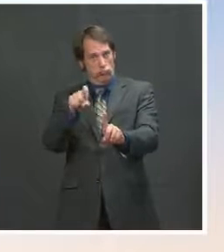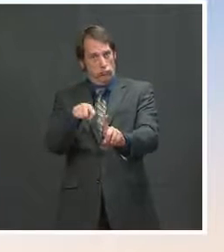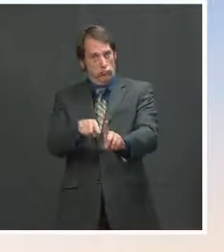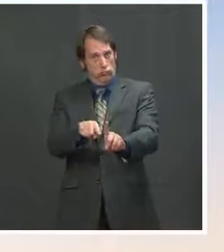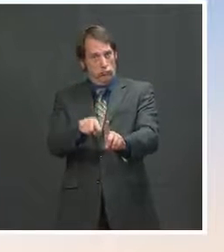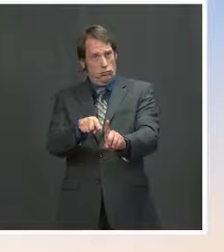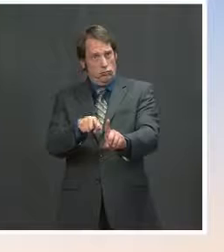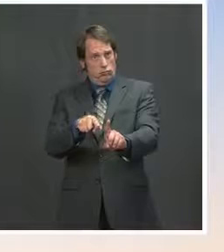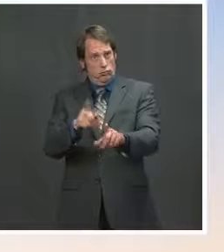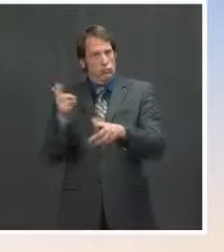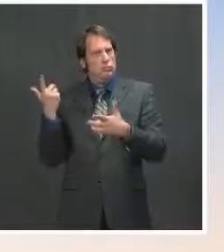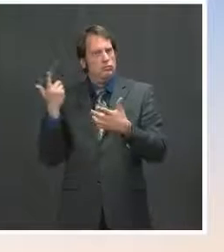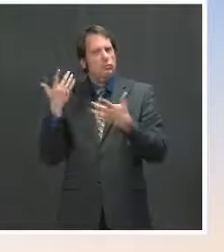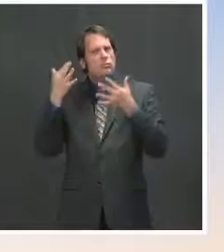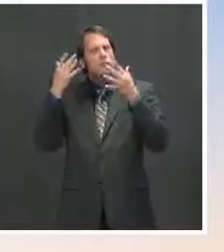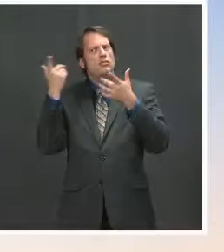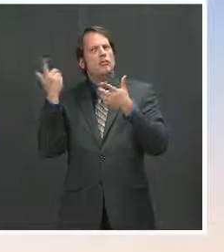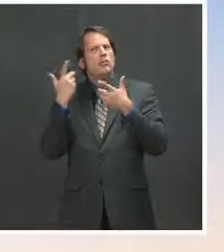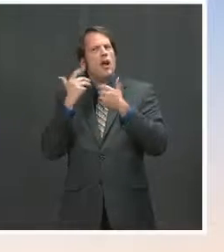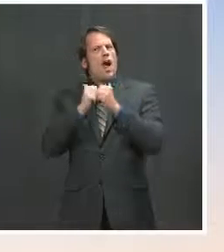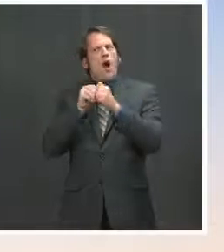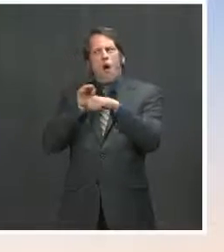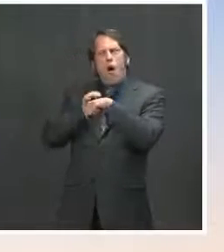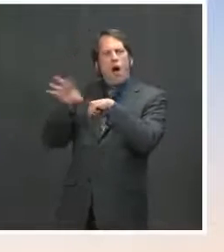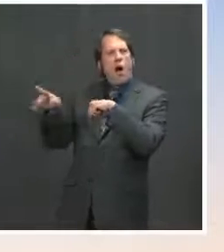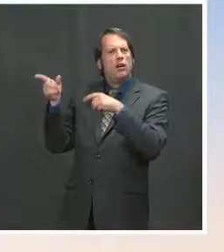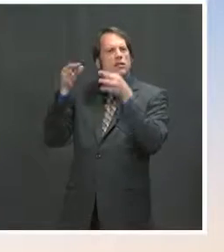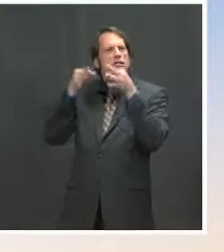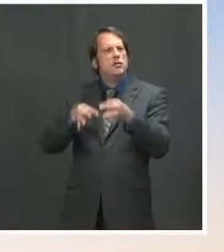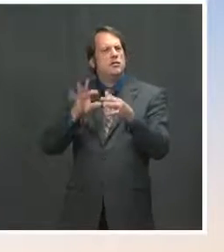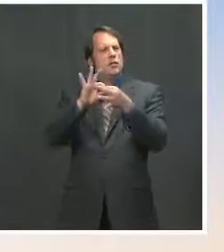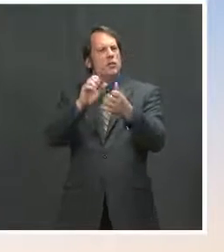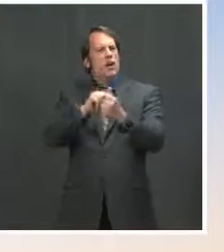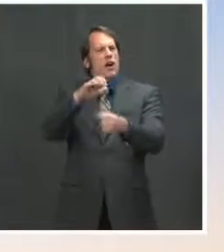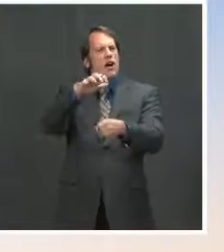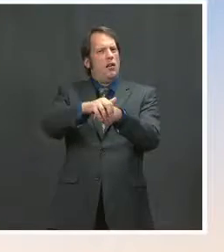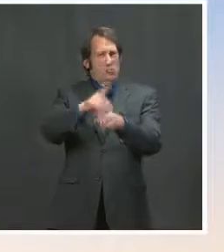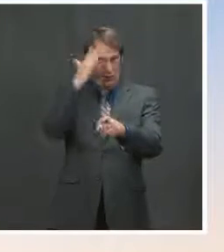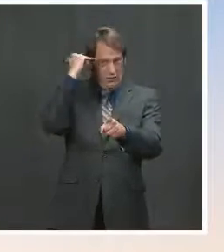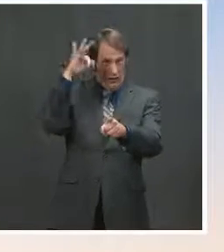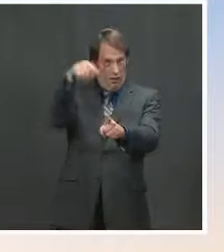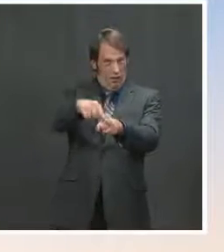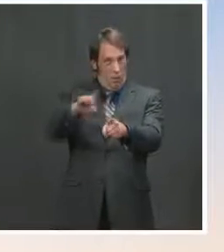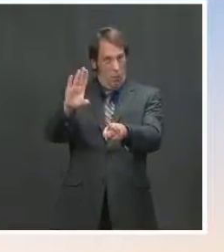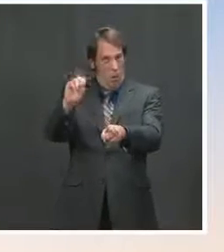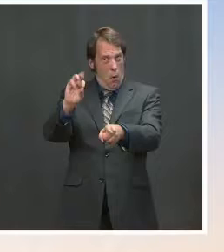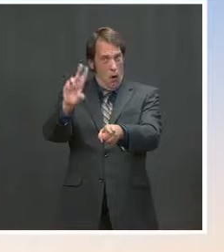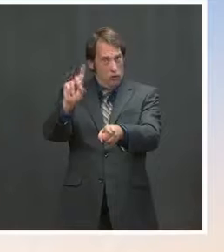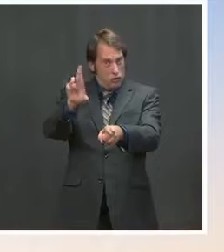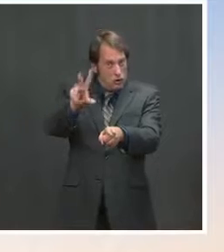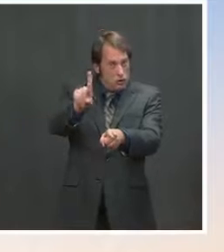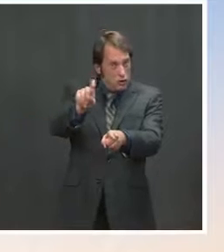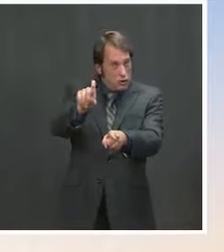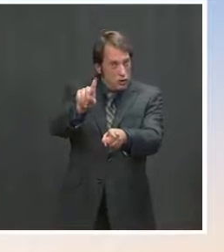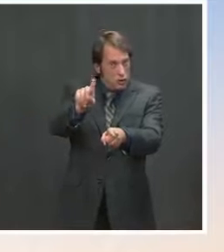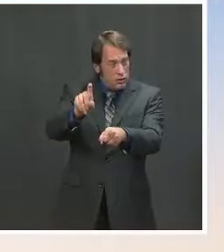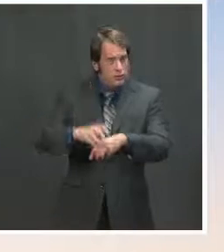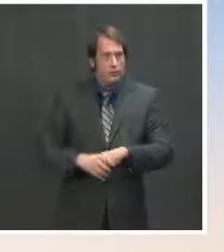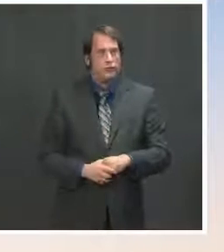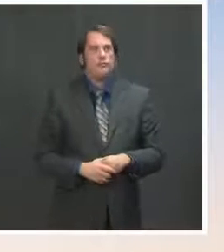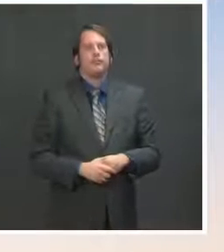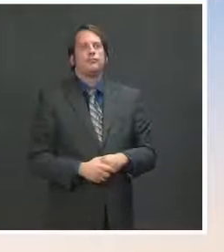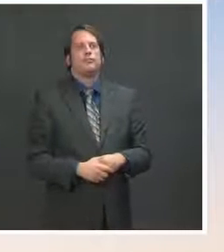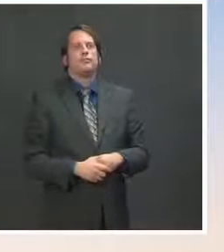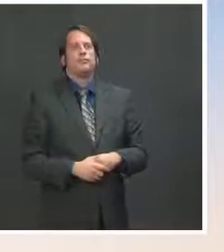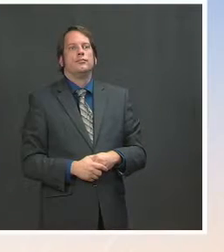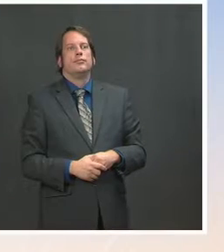Well, if I walk you back just a little bit, and hopefully this will be helpful to you, during the transition, our team was made an assessment of